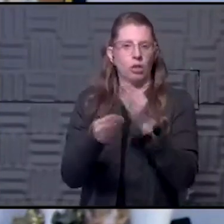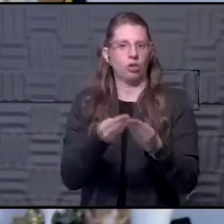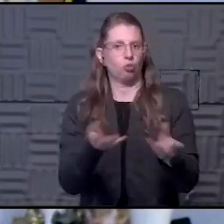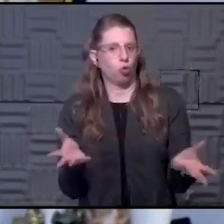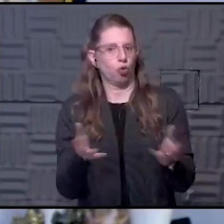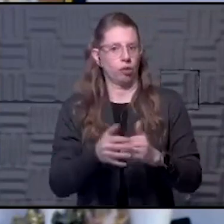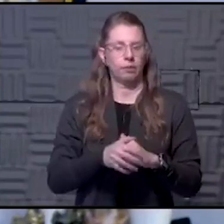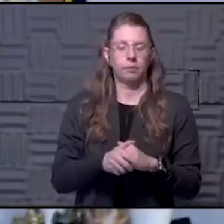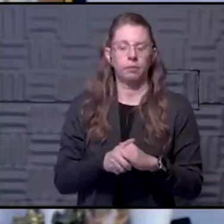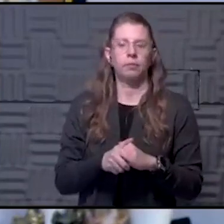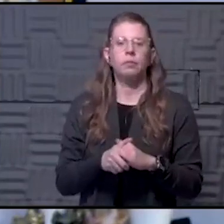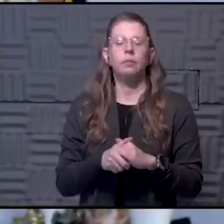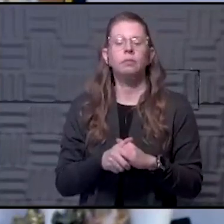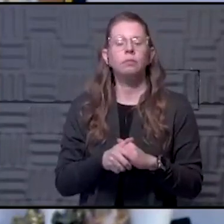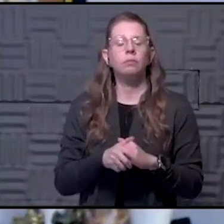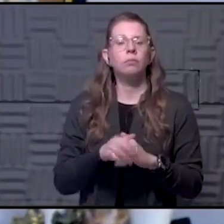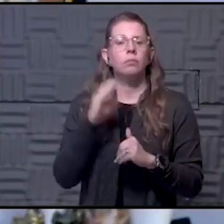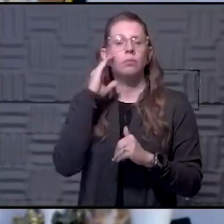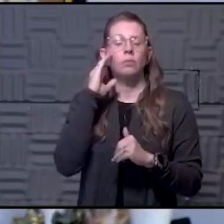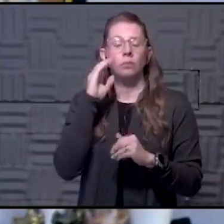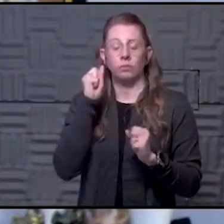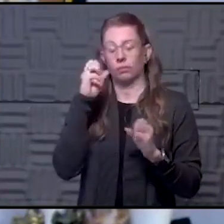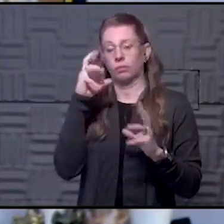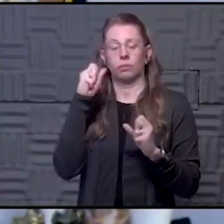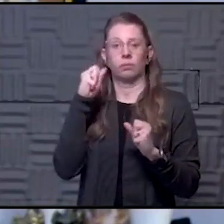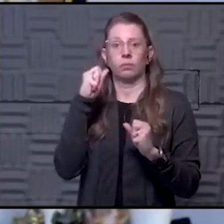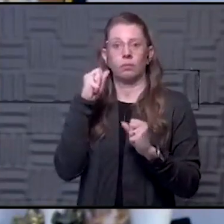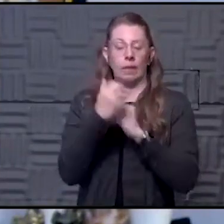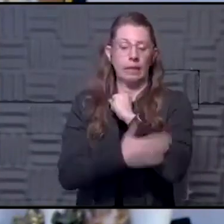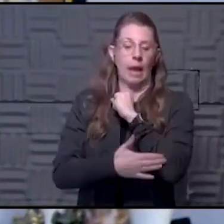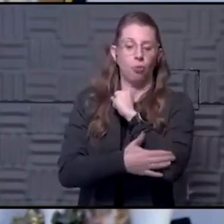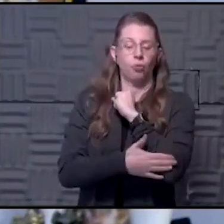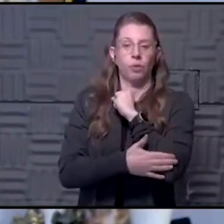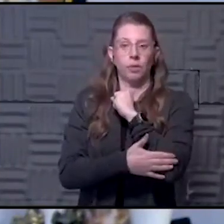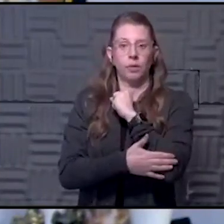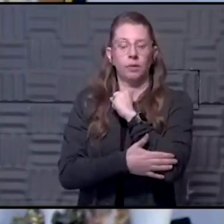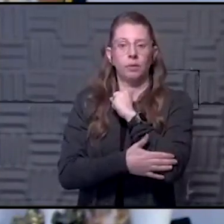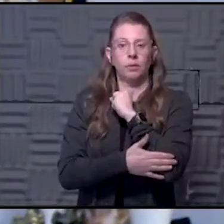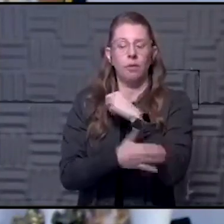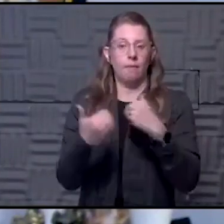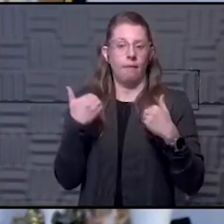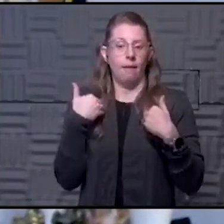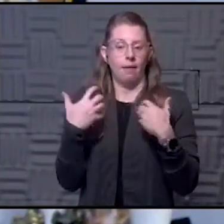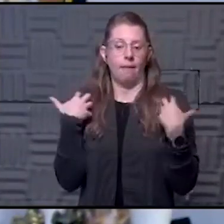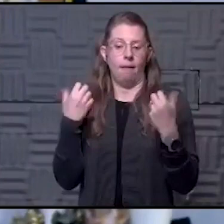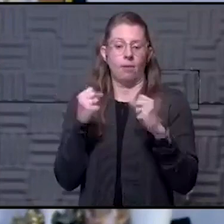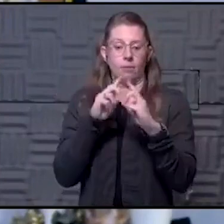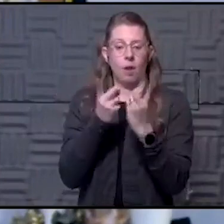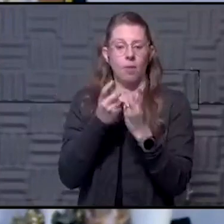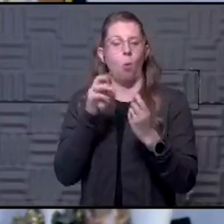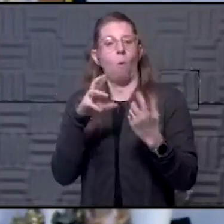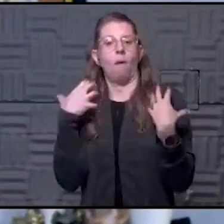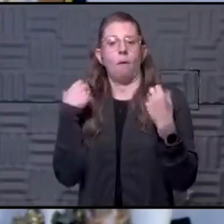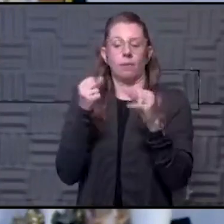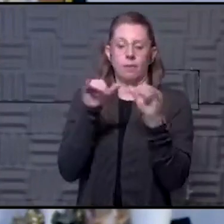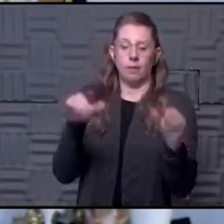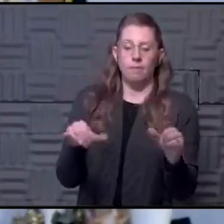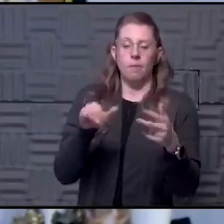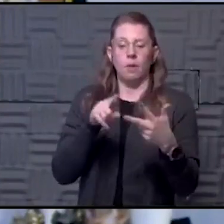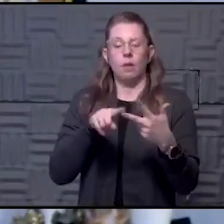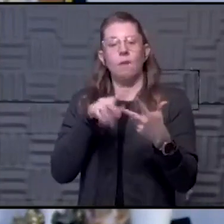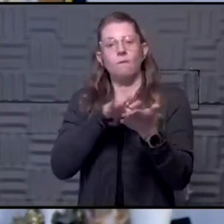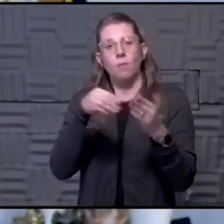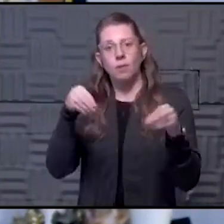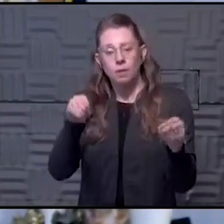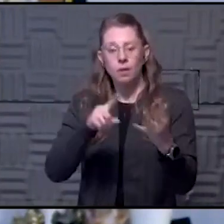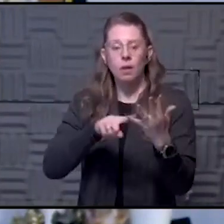essentially. And, you know, it's been fascinating. The counties that had health departments, health systems, pharmacies,